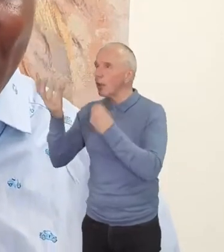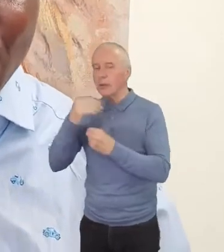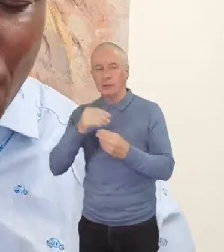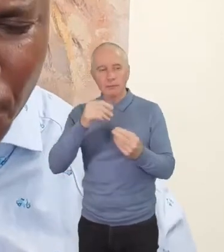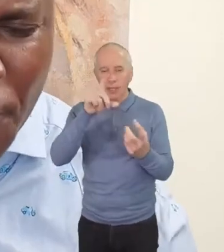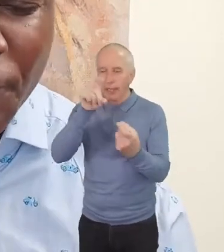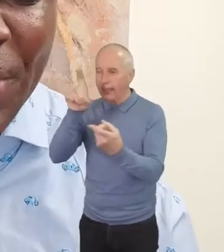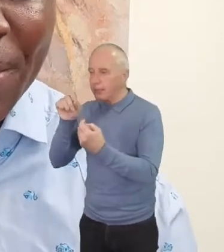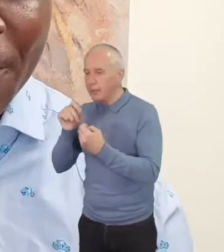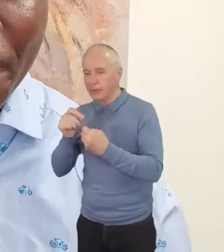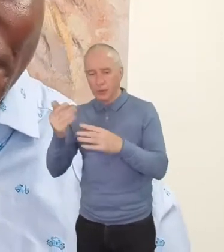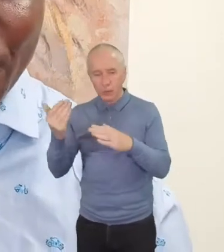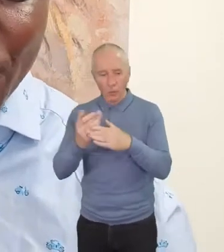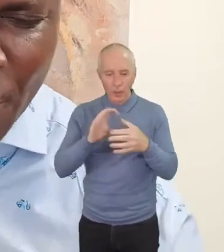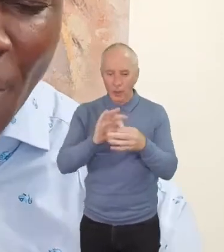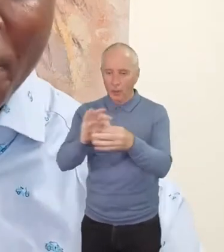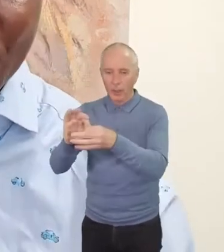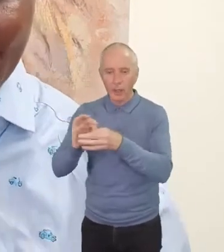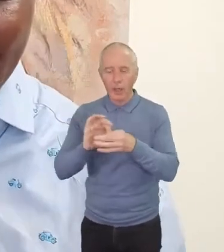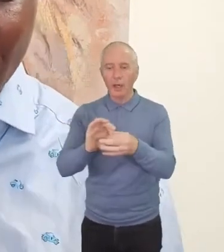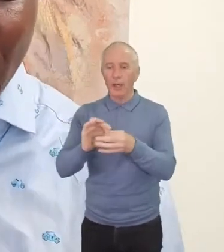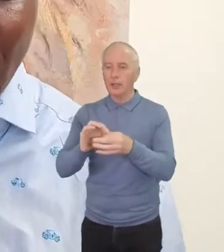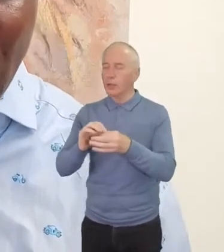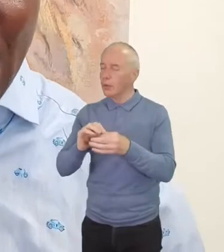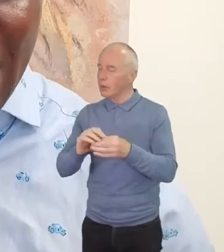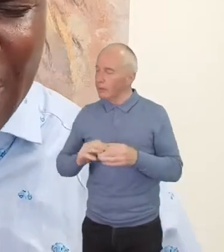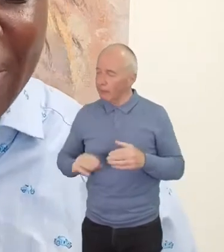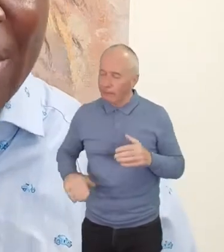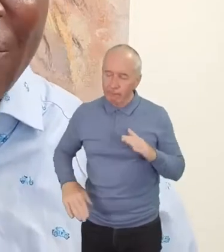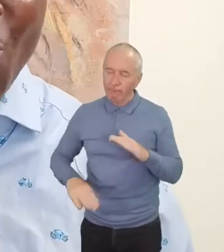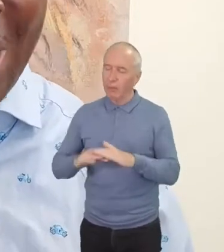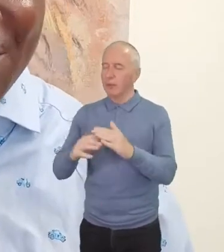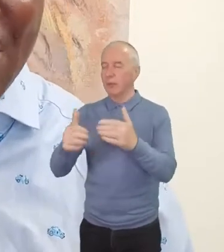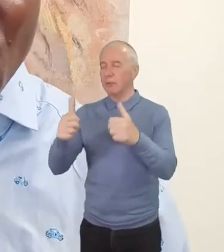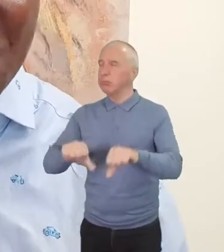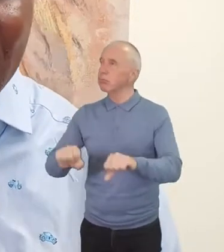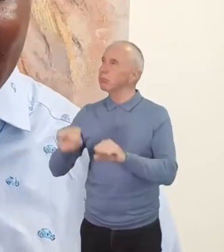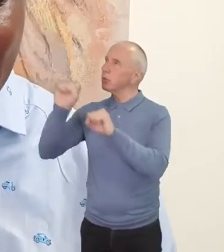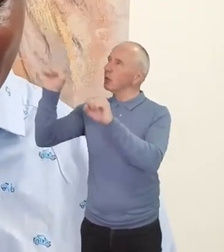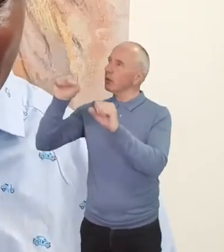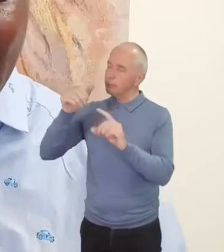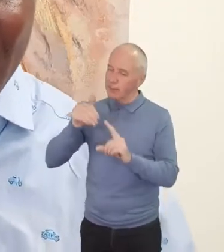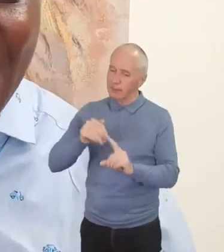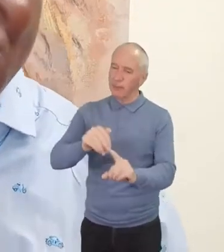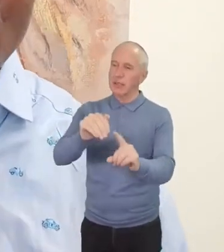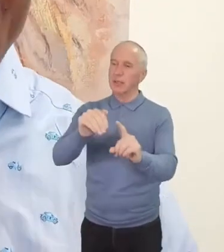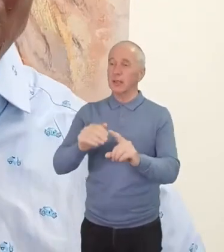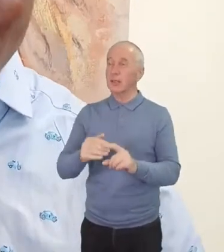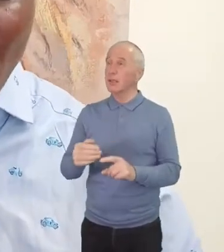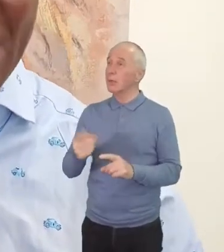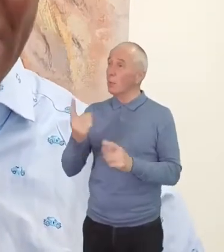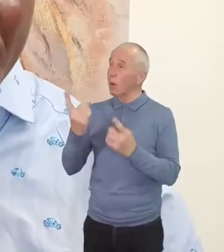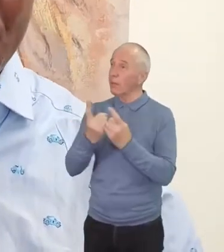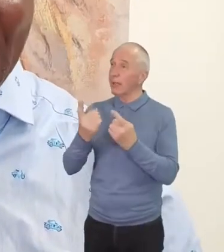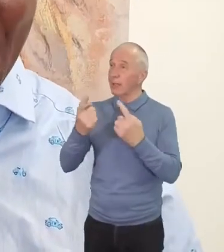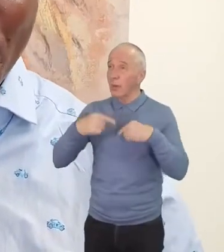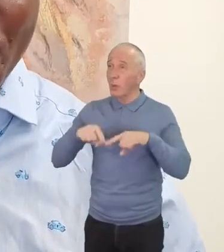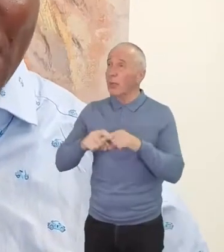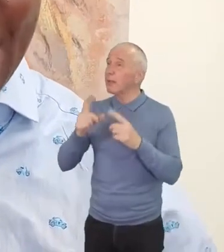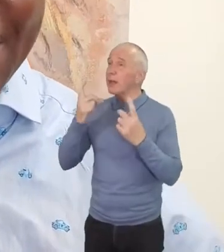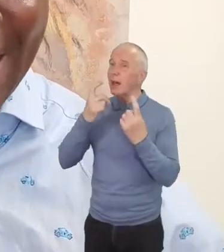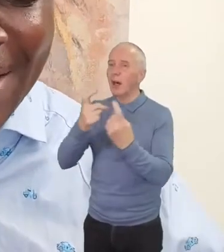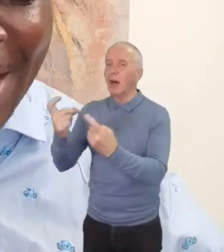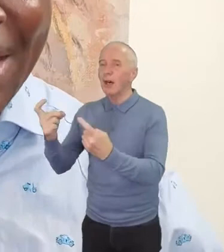others, to fulfill your mission. It is this one thing we seek, that Christ will be lifted